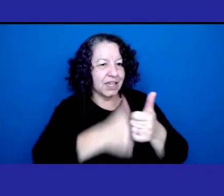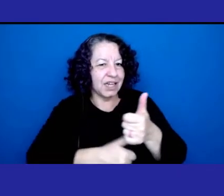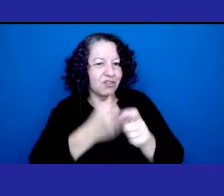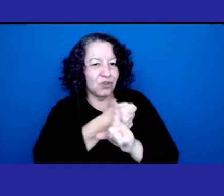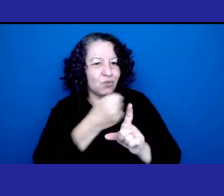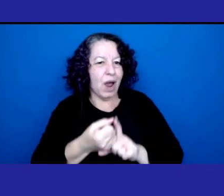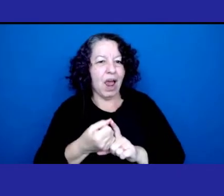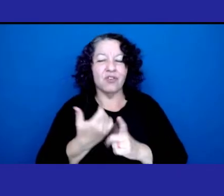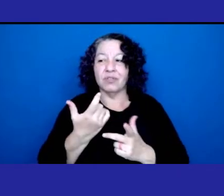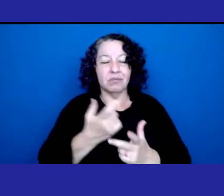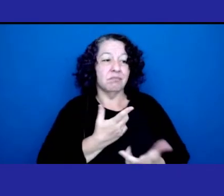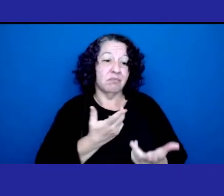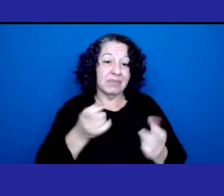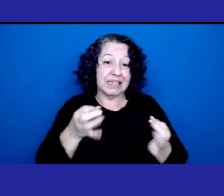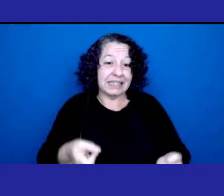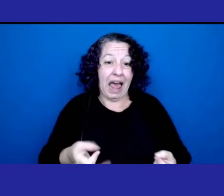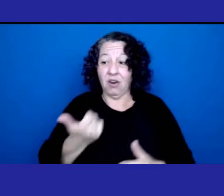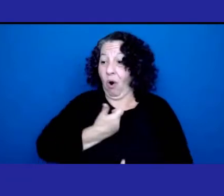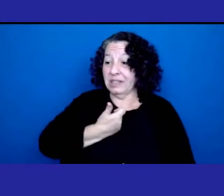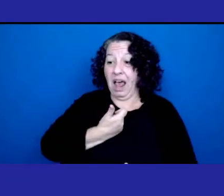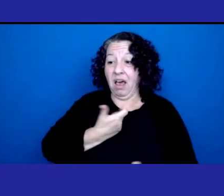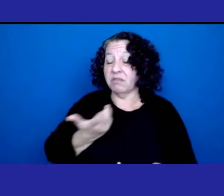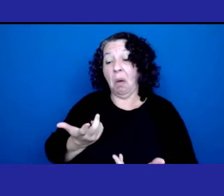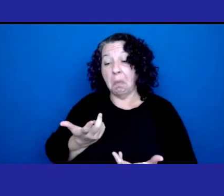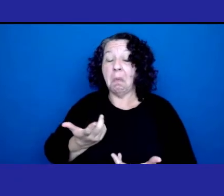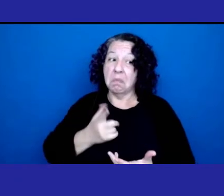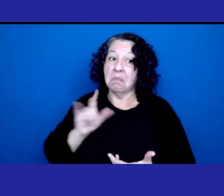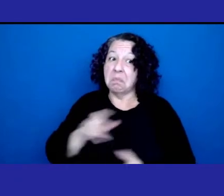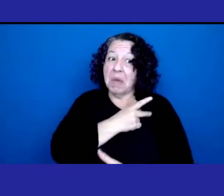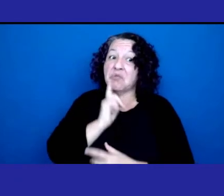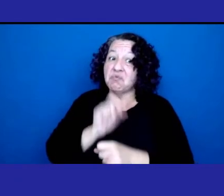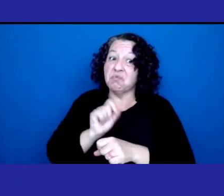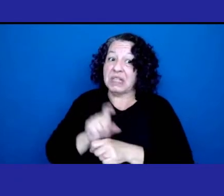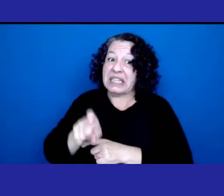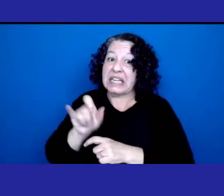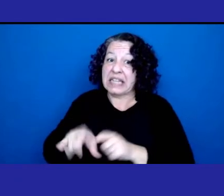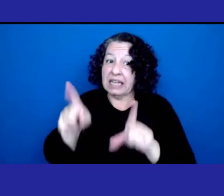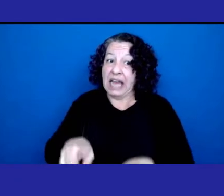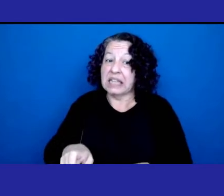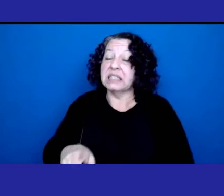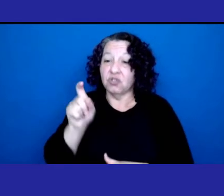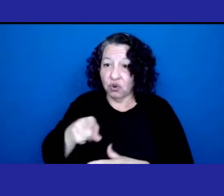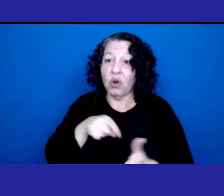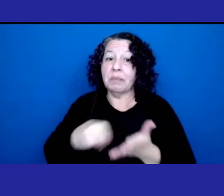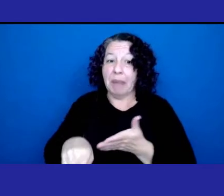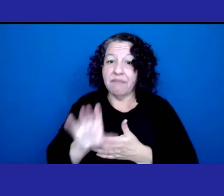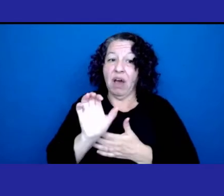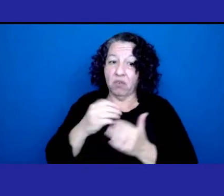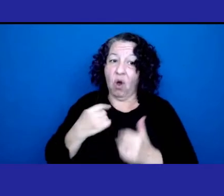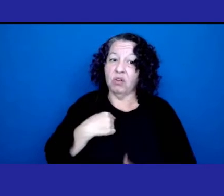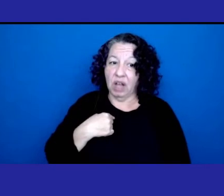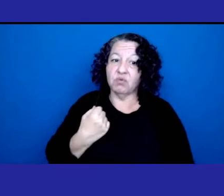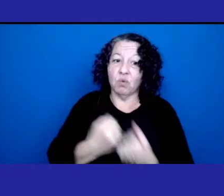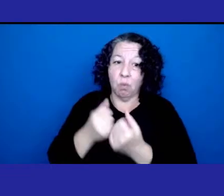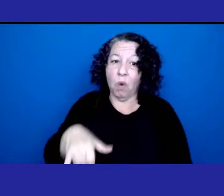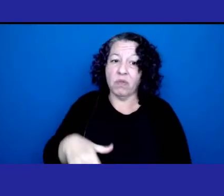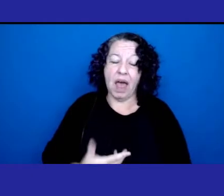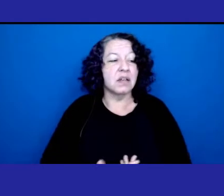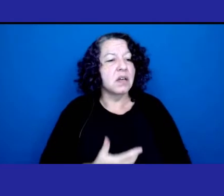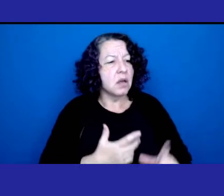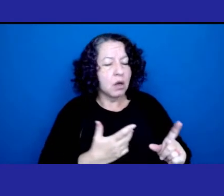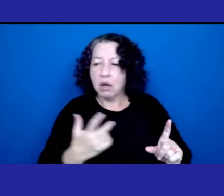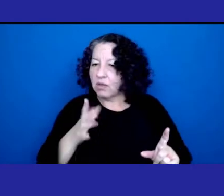$500. Instead of saying we'll pay only Oh, what they've already well, paid we're for assuming your that insurance would be plus less. whatever equals CMS.